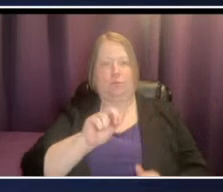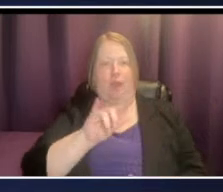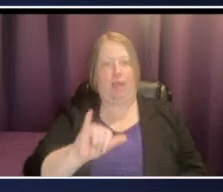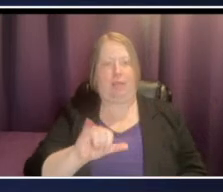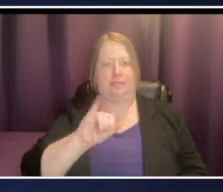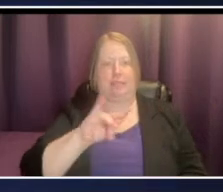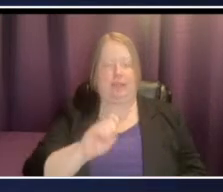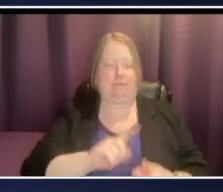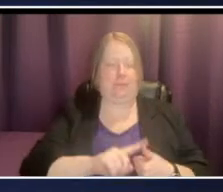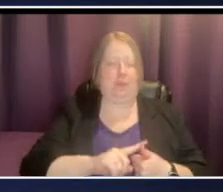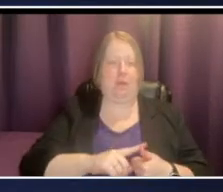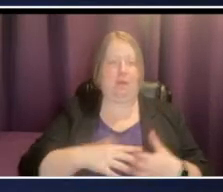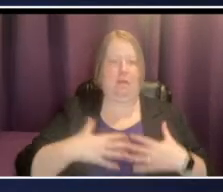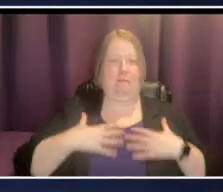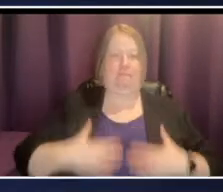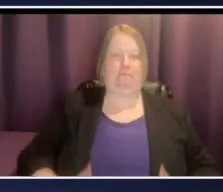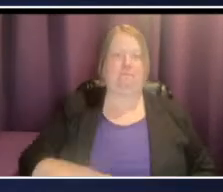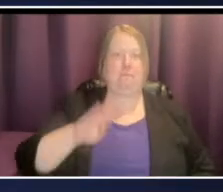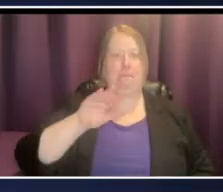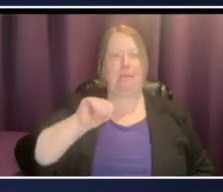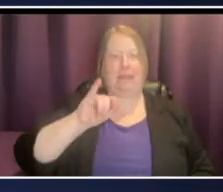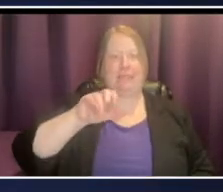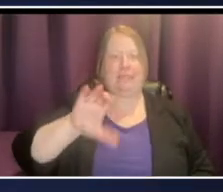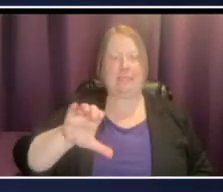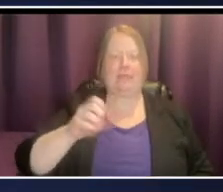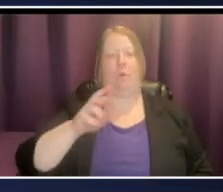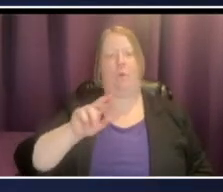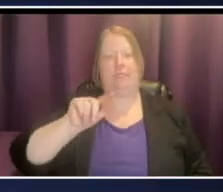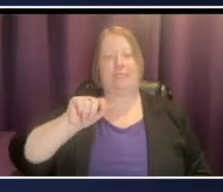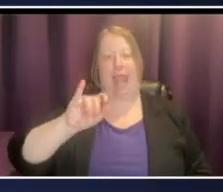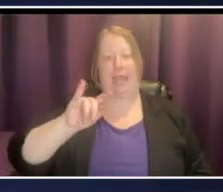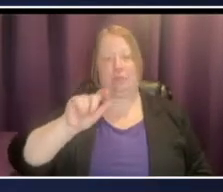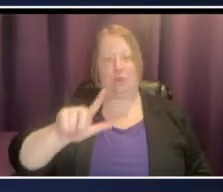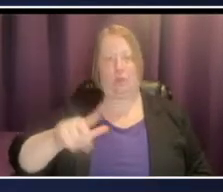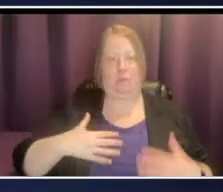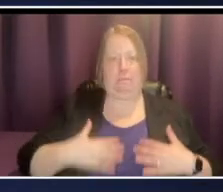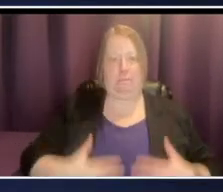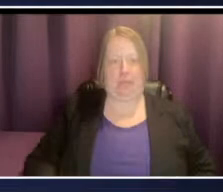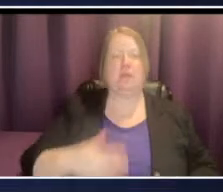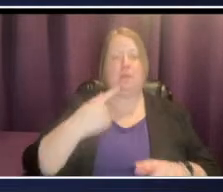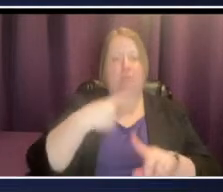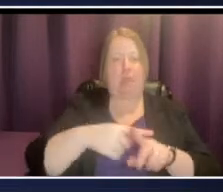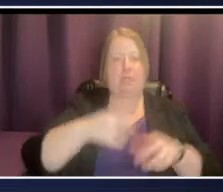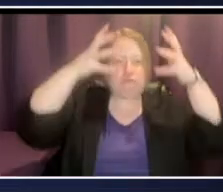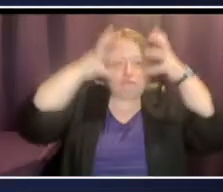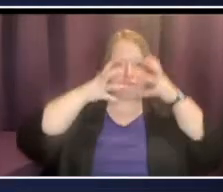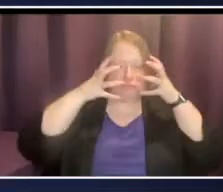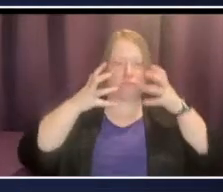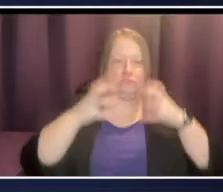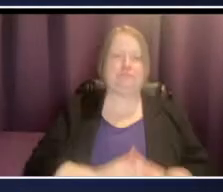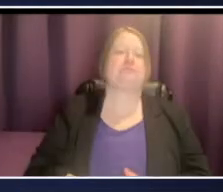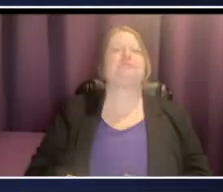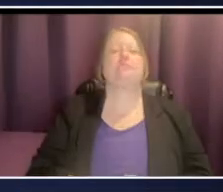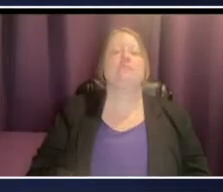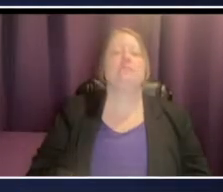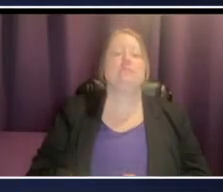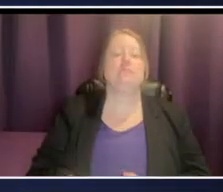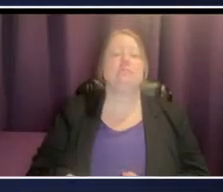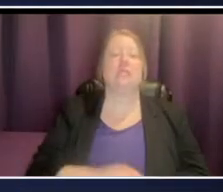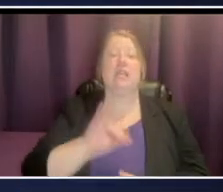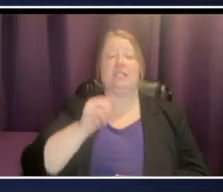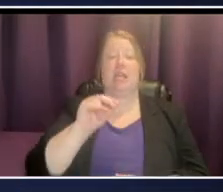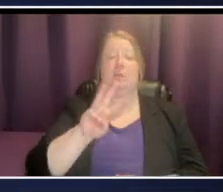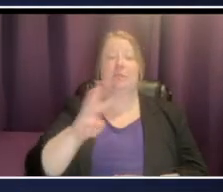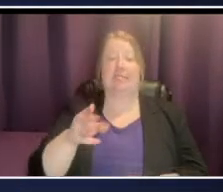vests, tactical vests, armored or not, and ballistic helmets. By the morning of January 6th, it